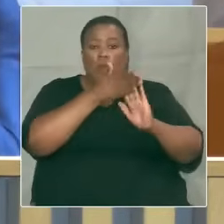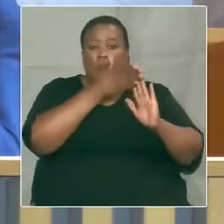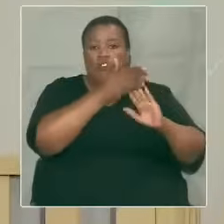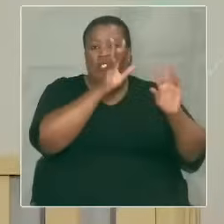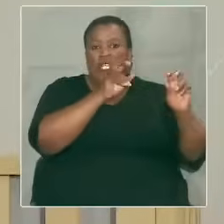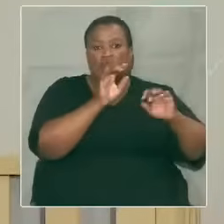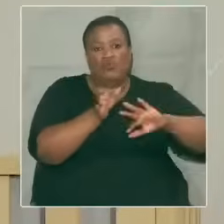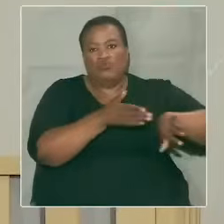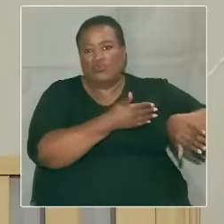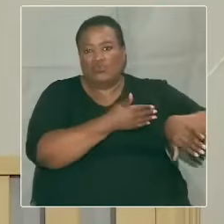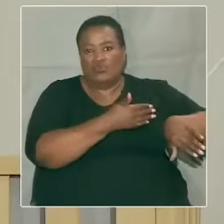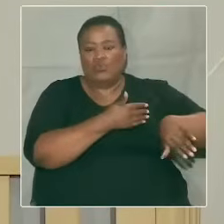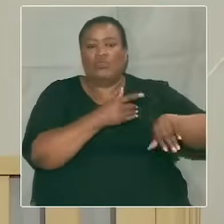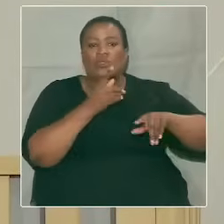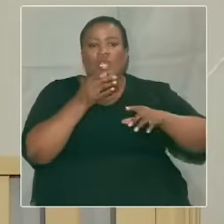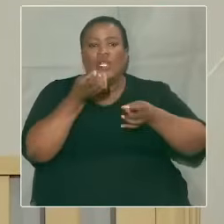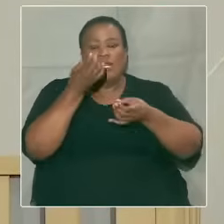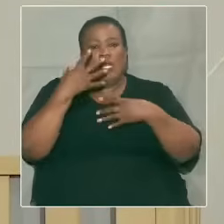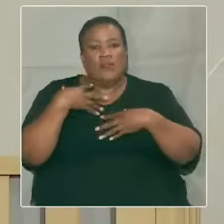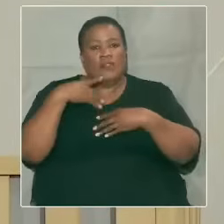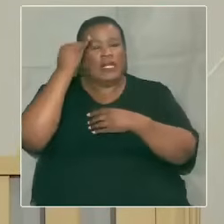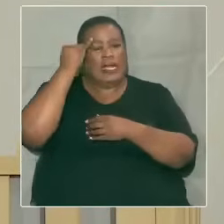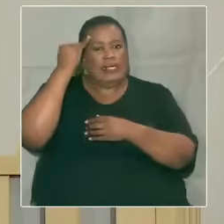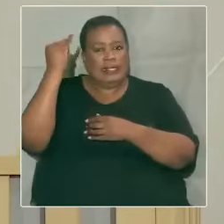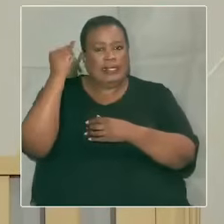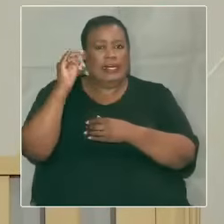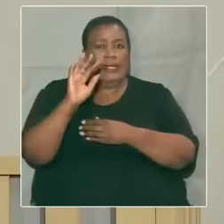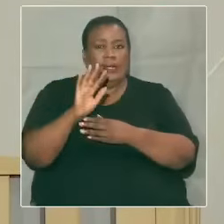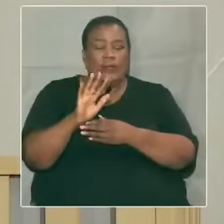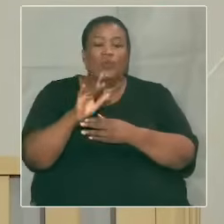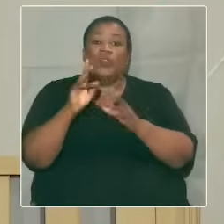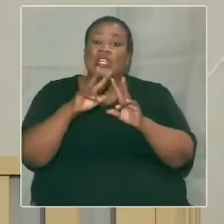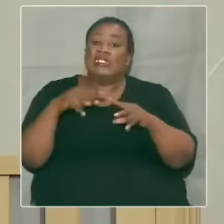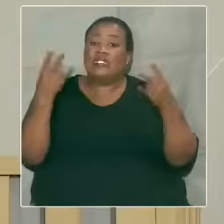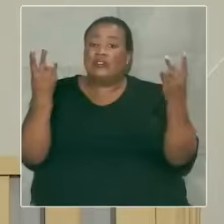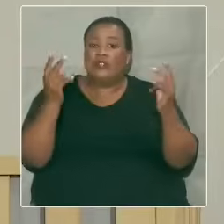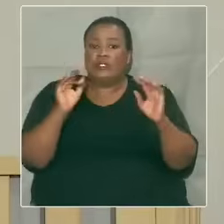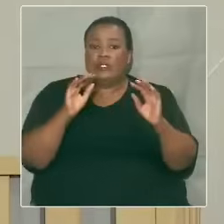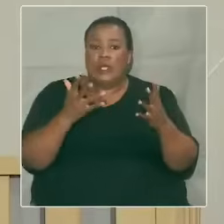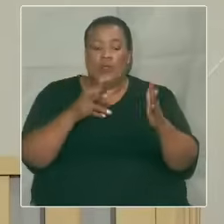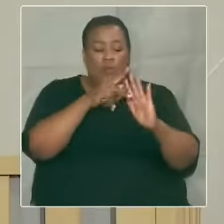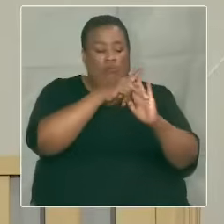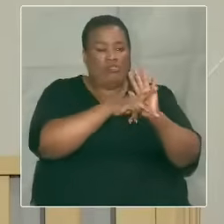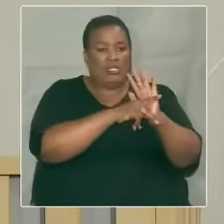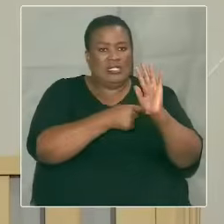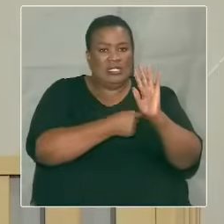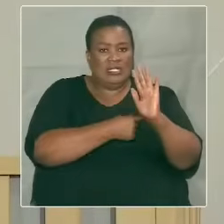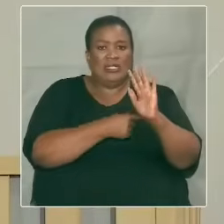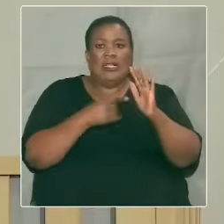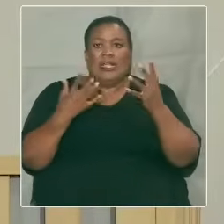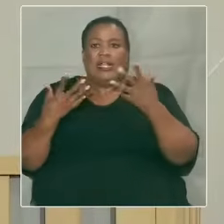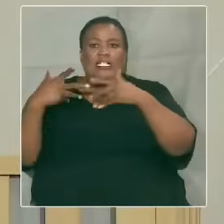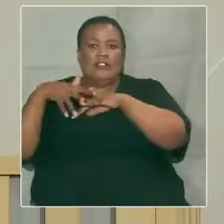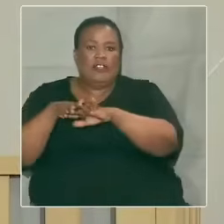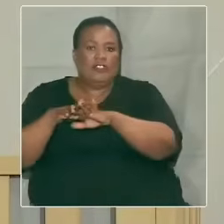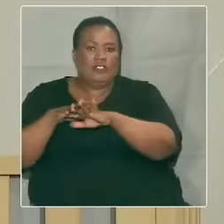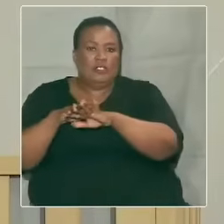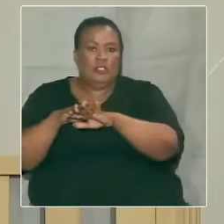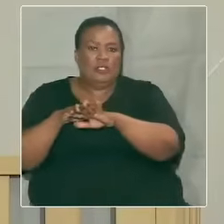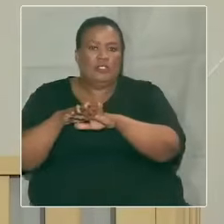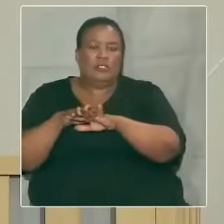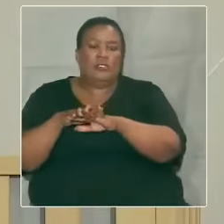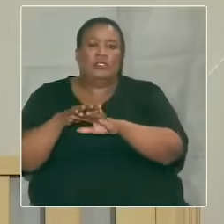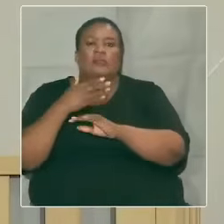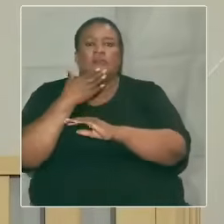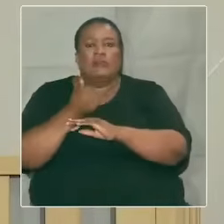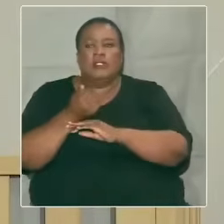just give us an idea of what the difference is between policy and directions as envisaged in